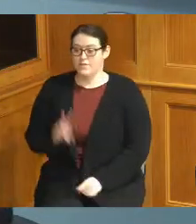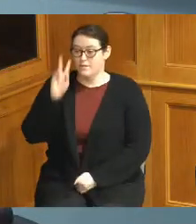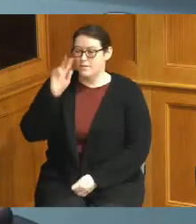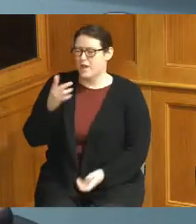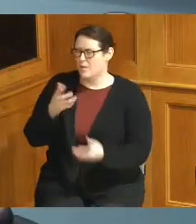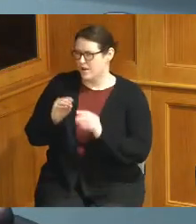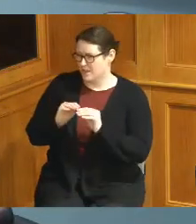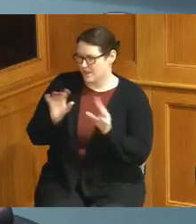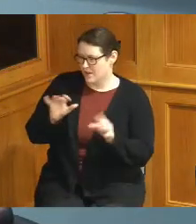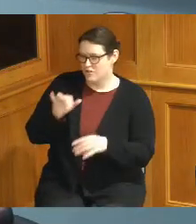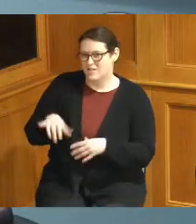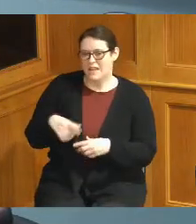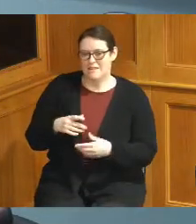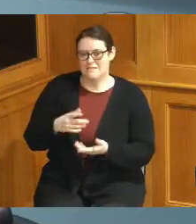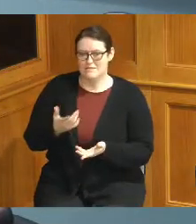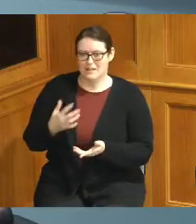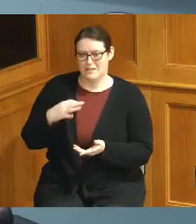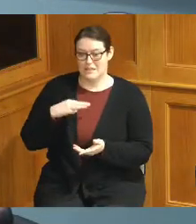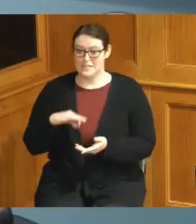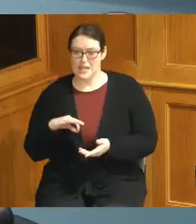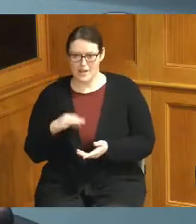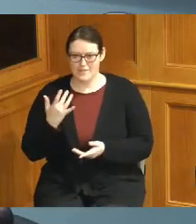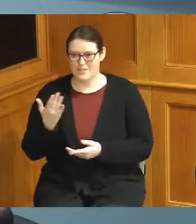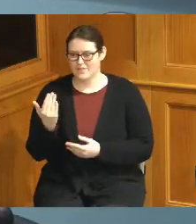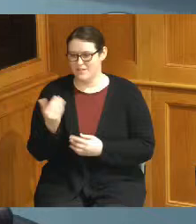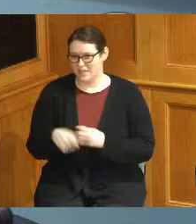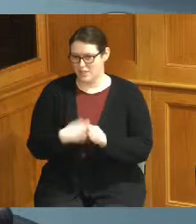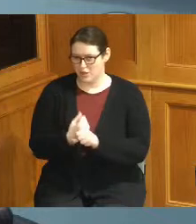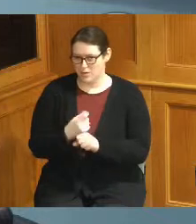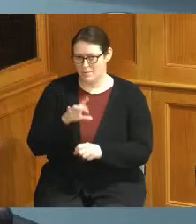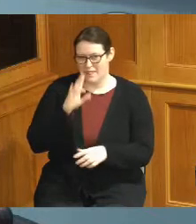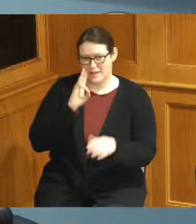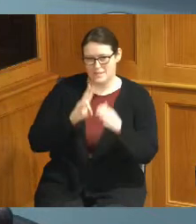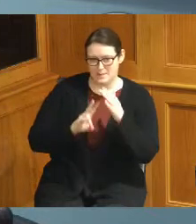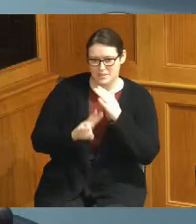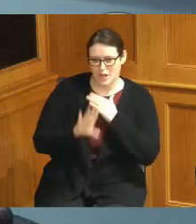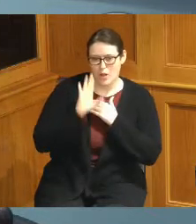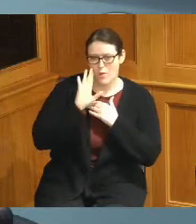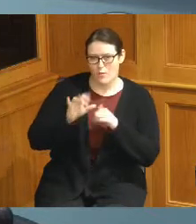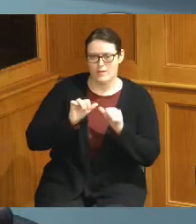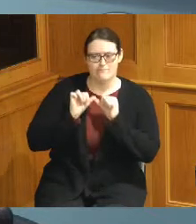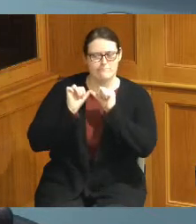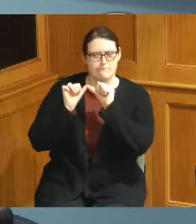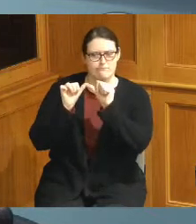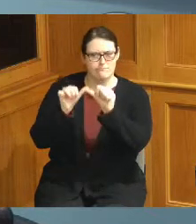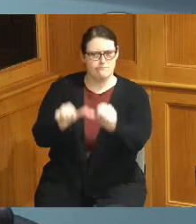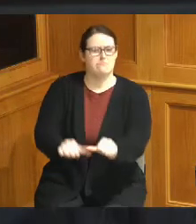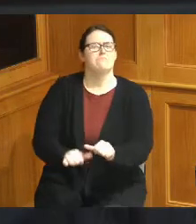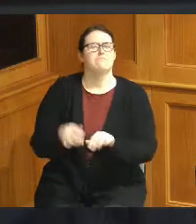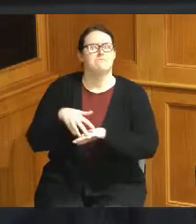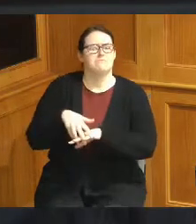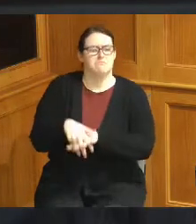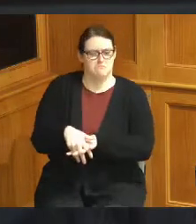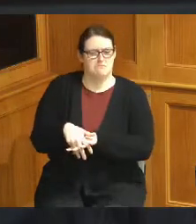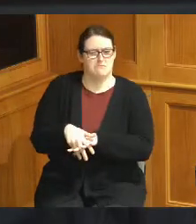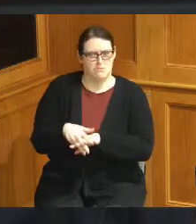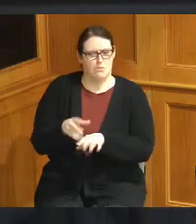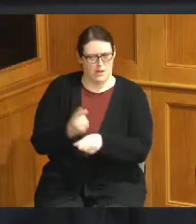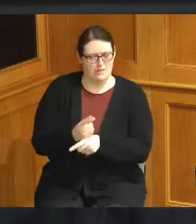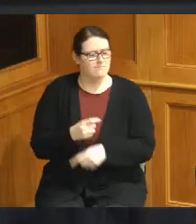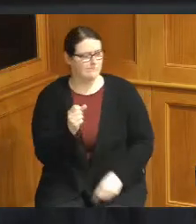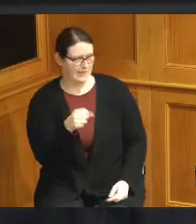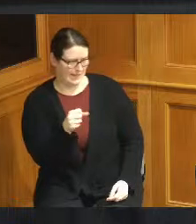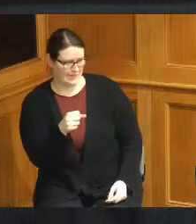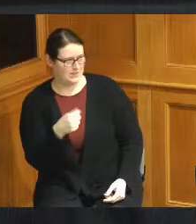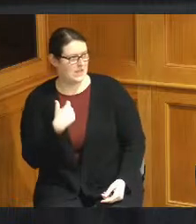the incentive runs for 15 years, but the expectation is that the company will be there far longer than 15 years. Yes. Okay. Do we have any, I mean,